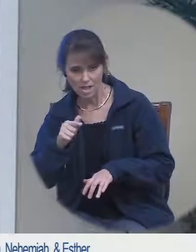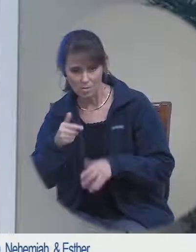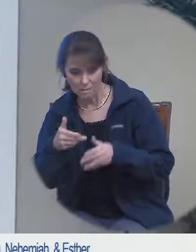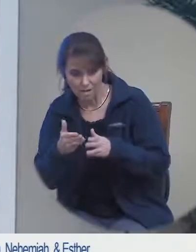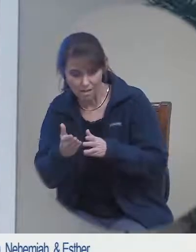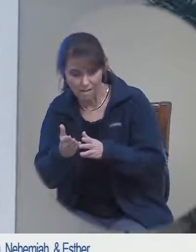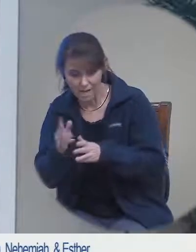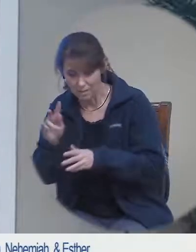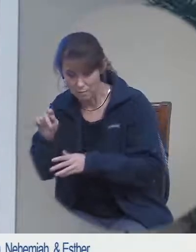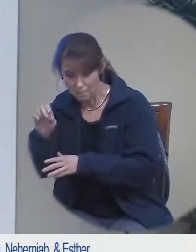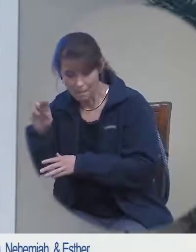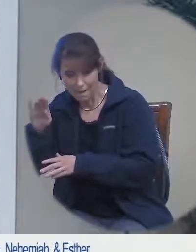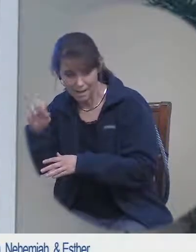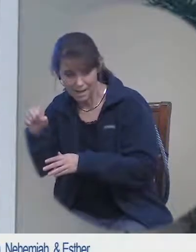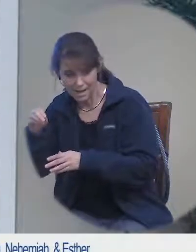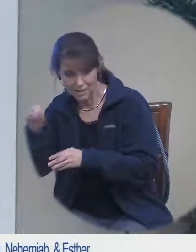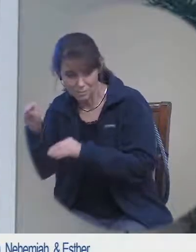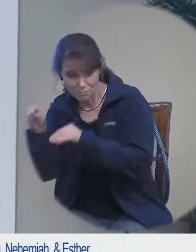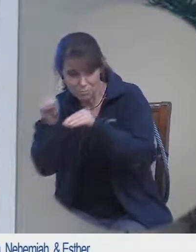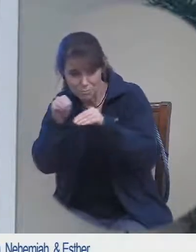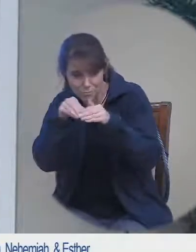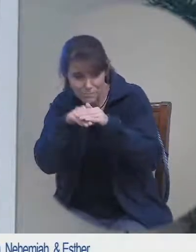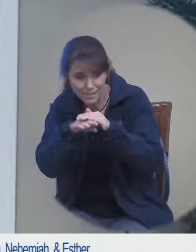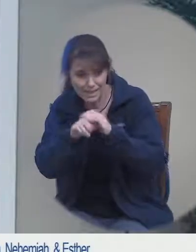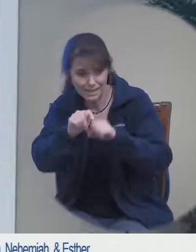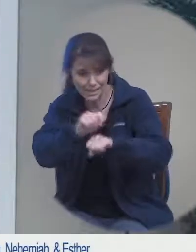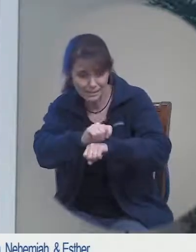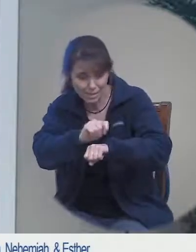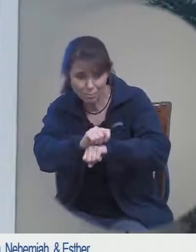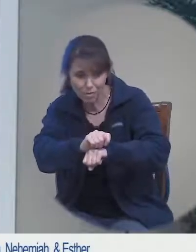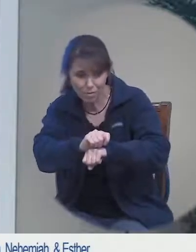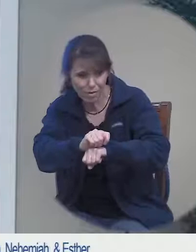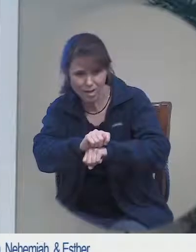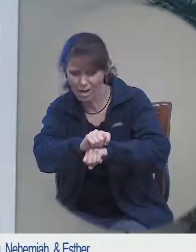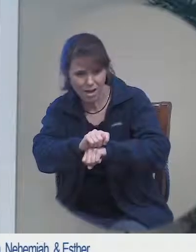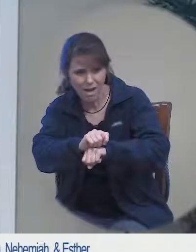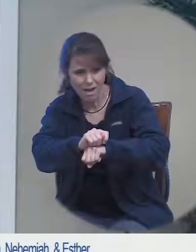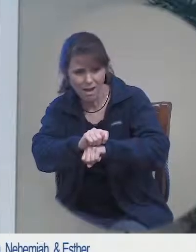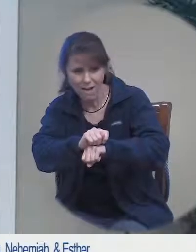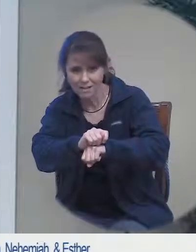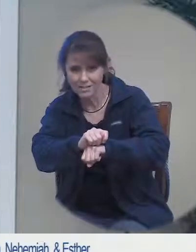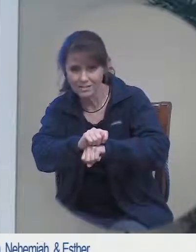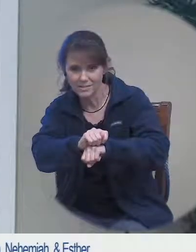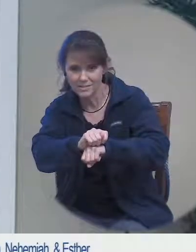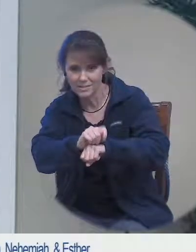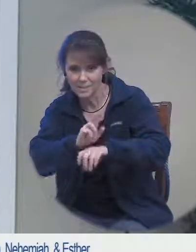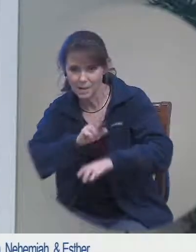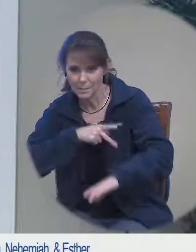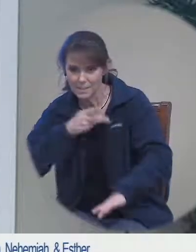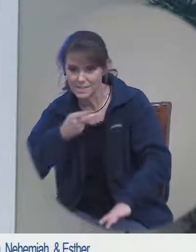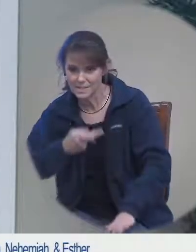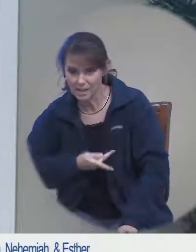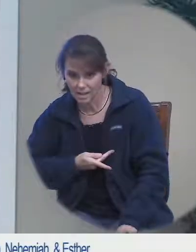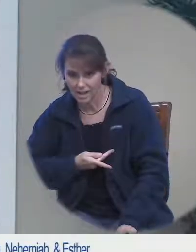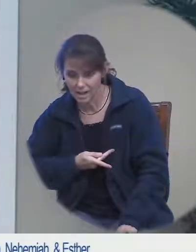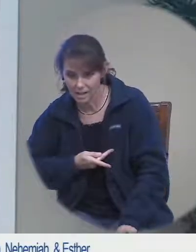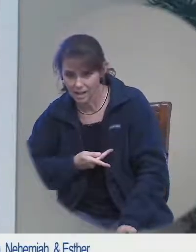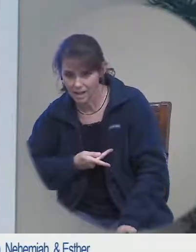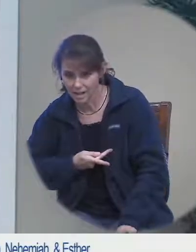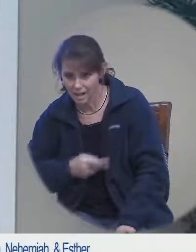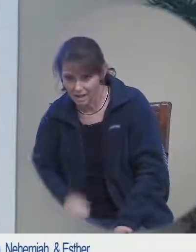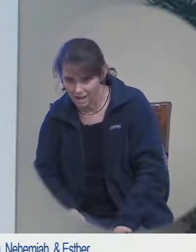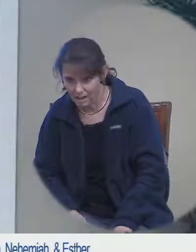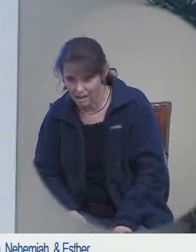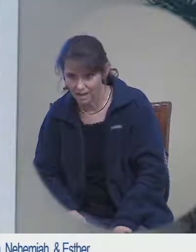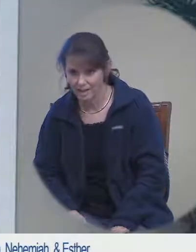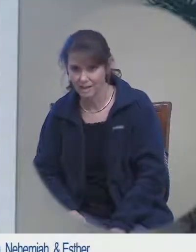I want you to understand, that speaks to Nehemiah's character, doesn't it? Because, first of all, Eliashib obviously felt